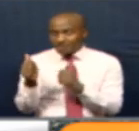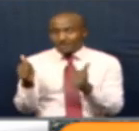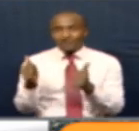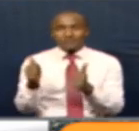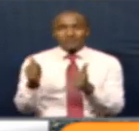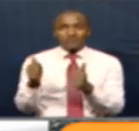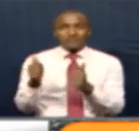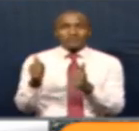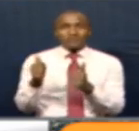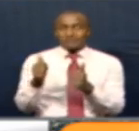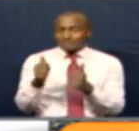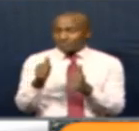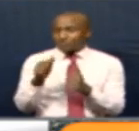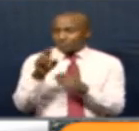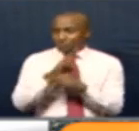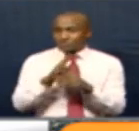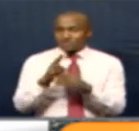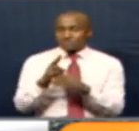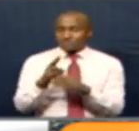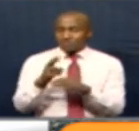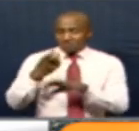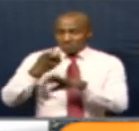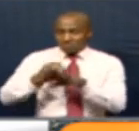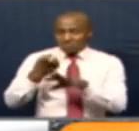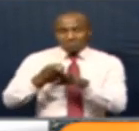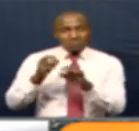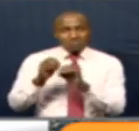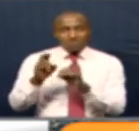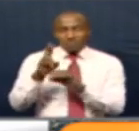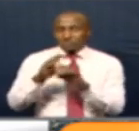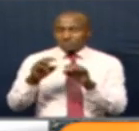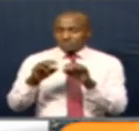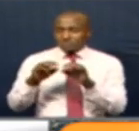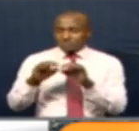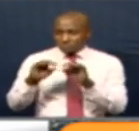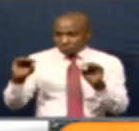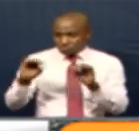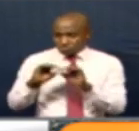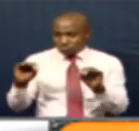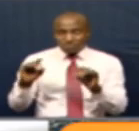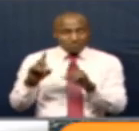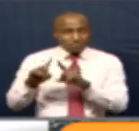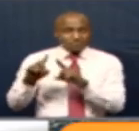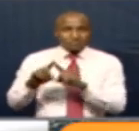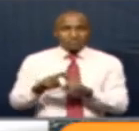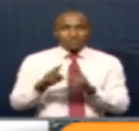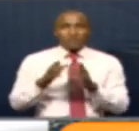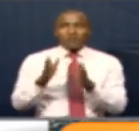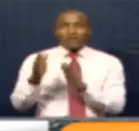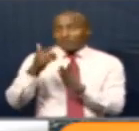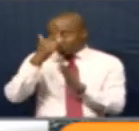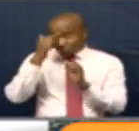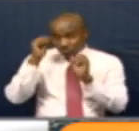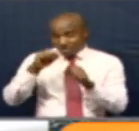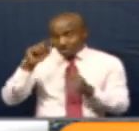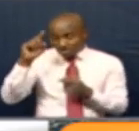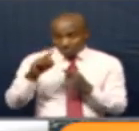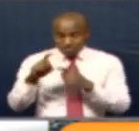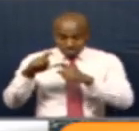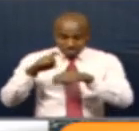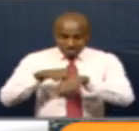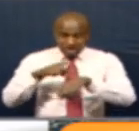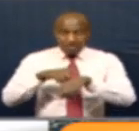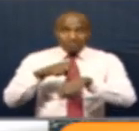precast, prefab, and all manner of alternative building techniques. Why? Because we can also reduce the time